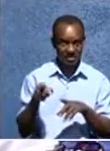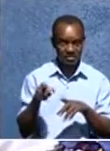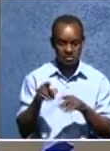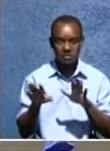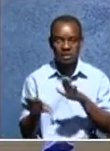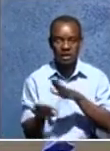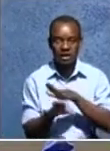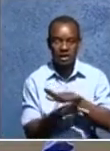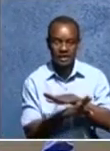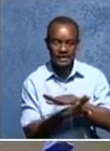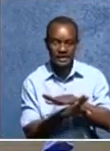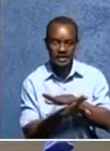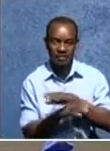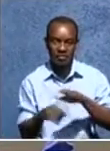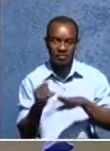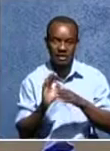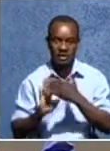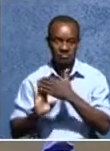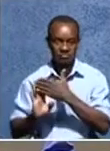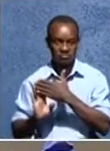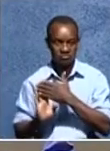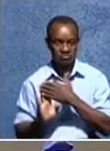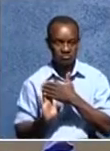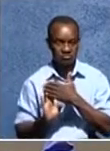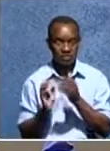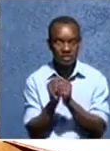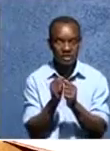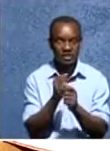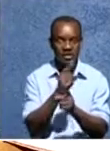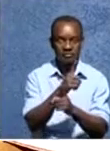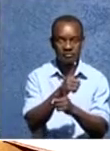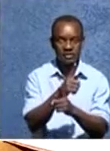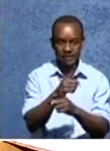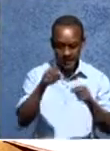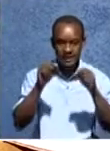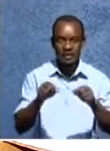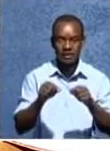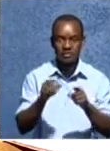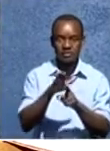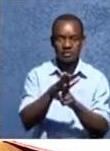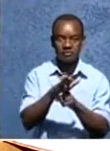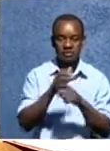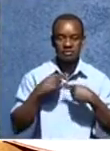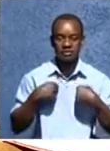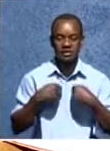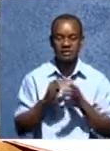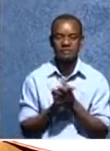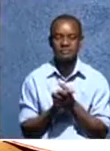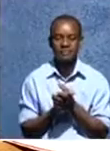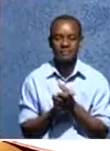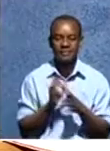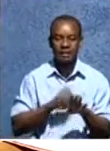conservancy. Basically what the government did as part of the policy was to, after independence, of course, quite a lot